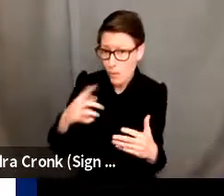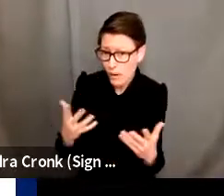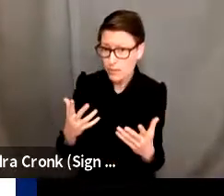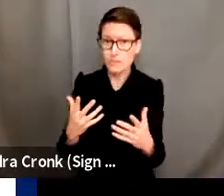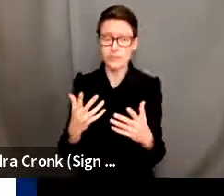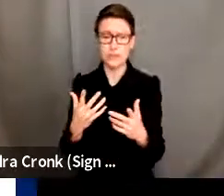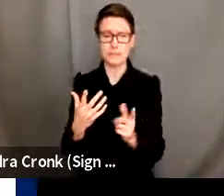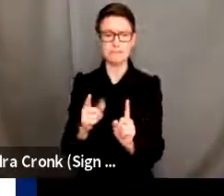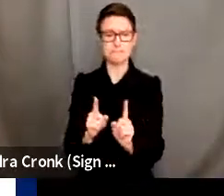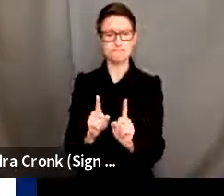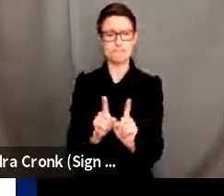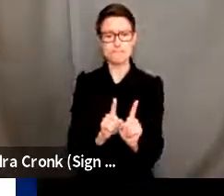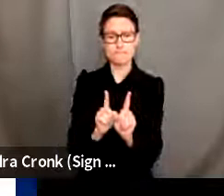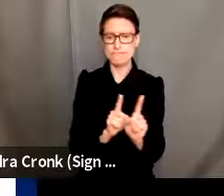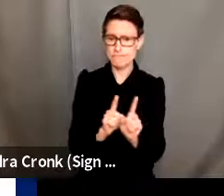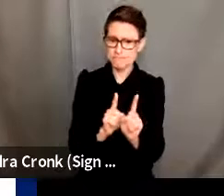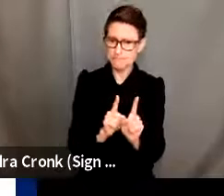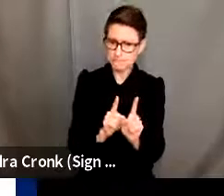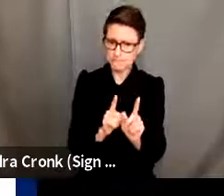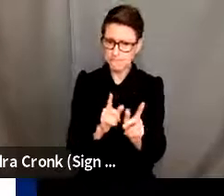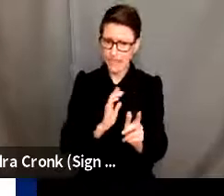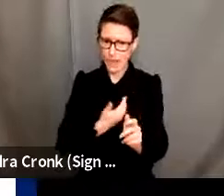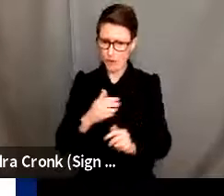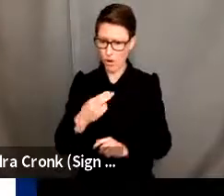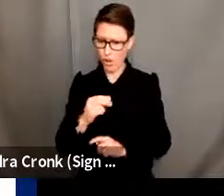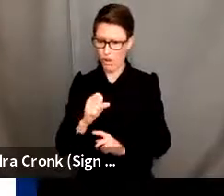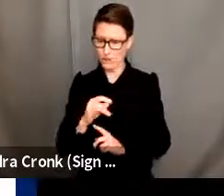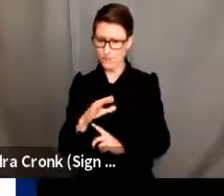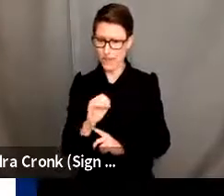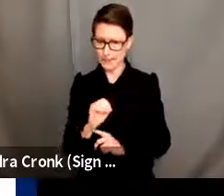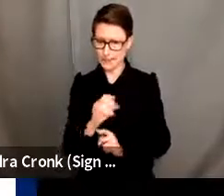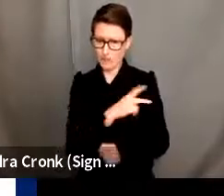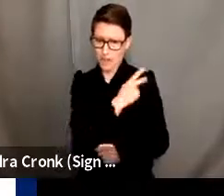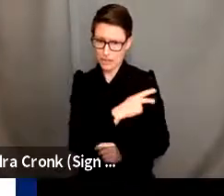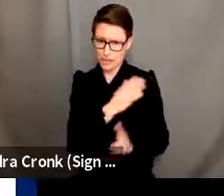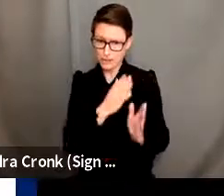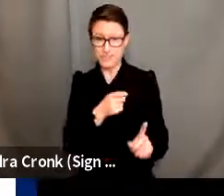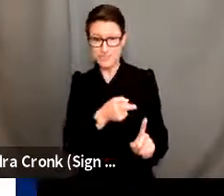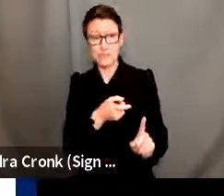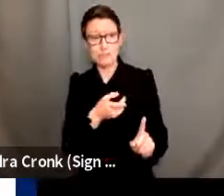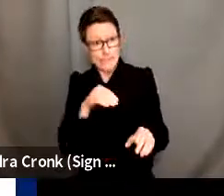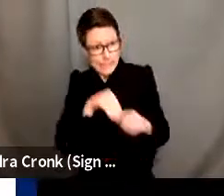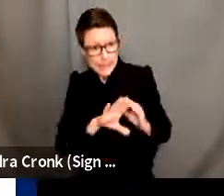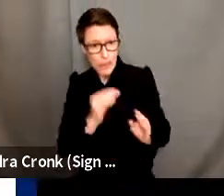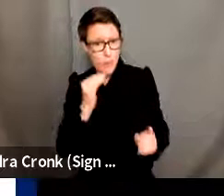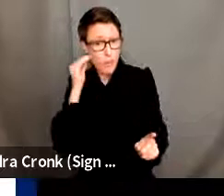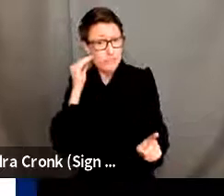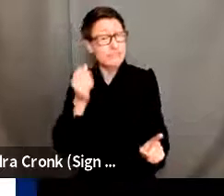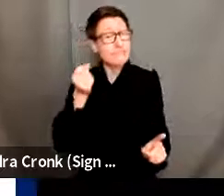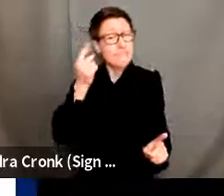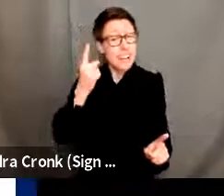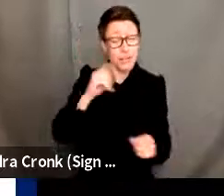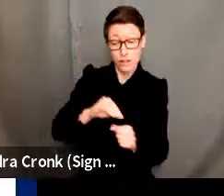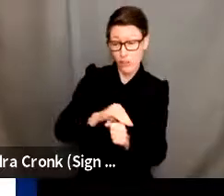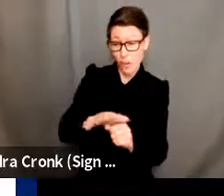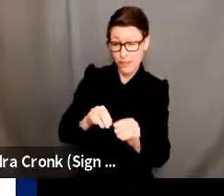hospice patients at home. Due to COVID-19 restrictions, volunteers are not allowed in facilities at